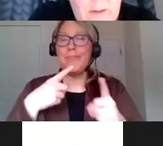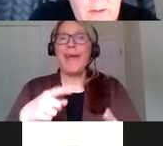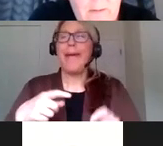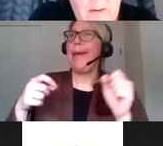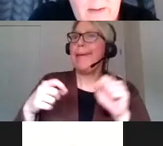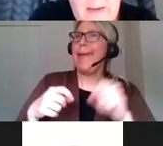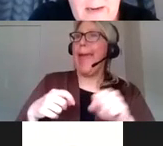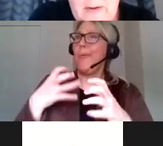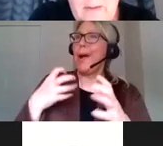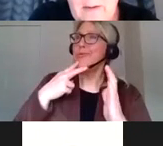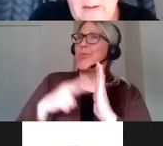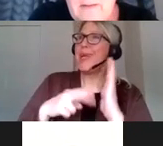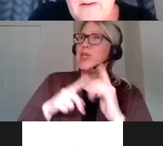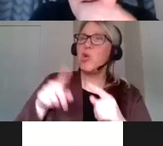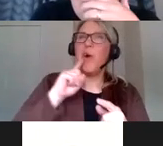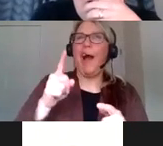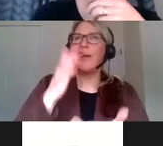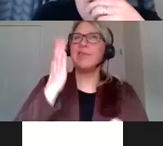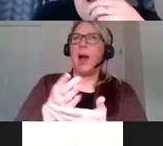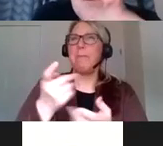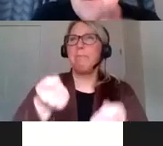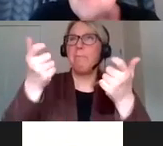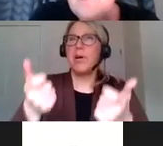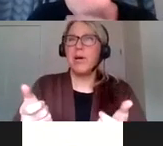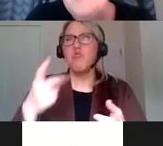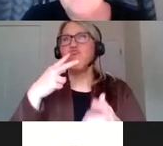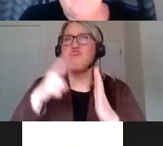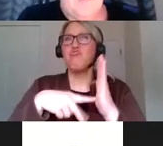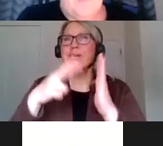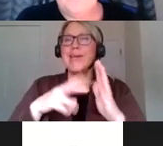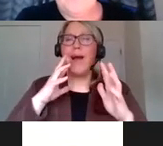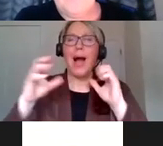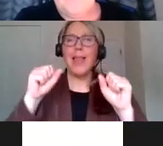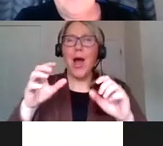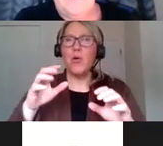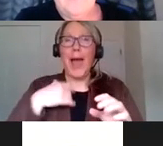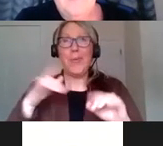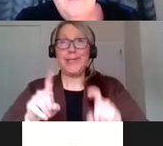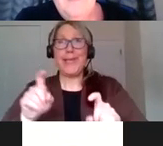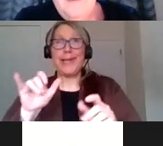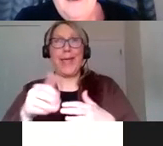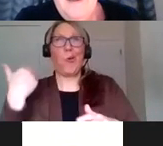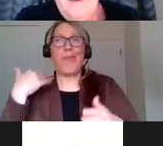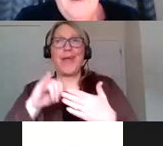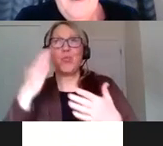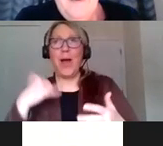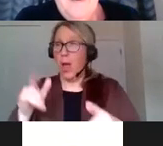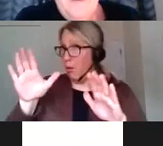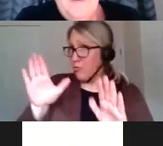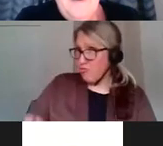to read to you. I deactivated the read aloud. Thank you. I Okay. was just doing some testing earlier. That's why it's doing that. Which is